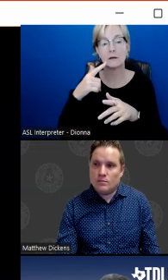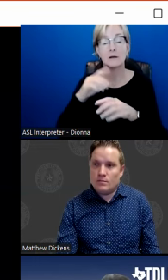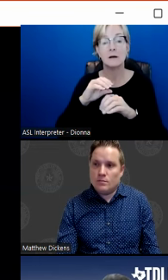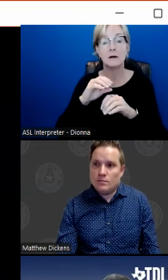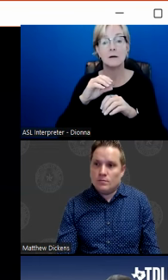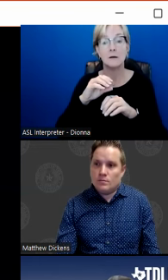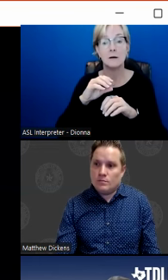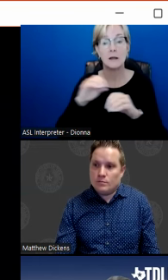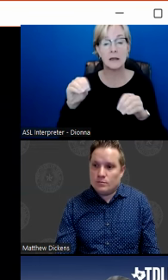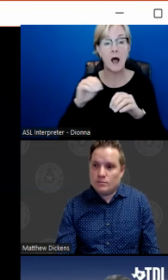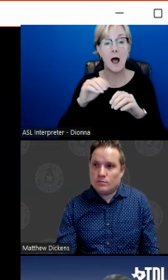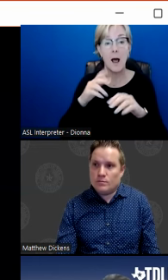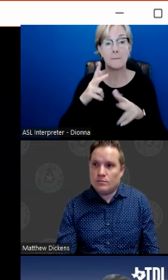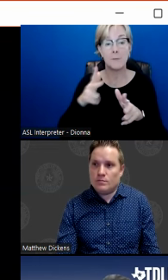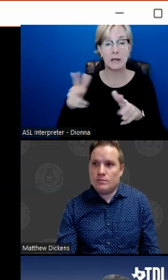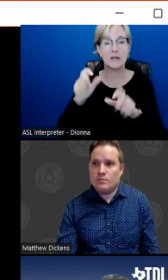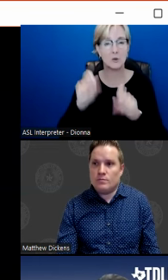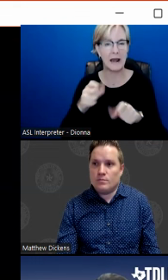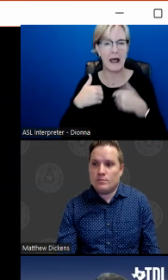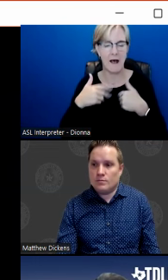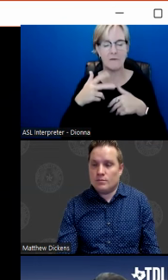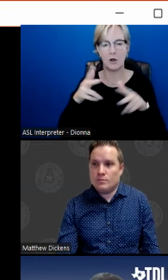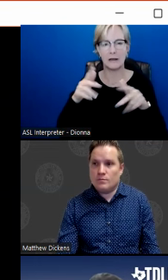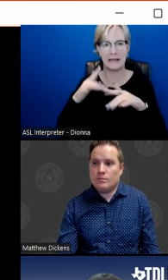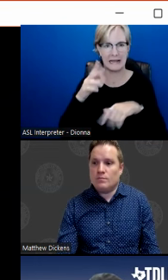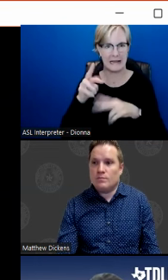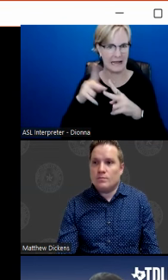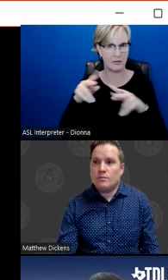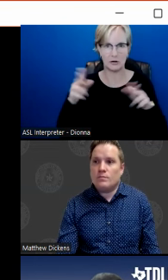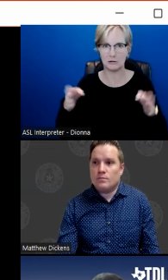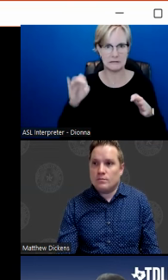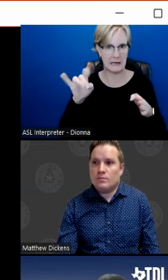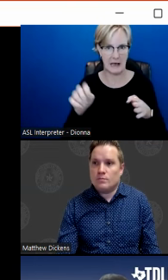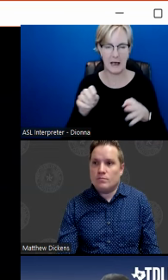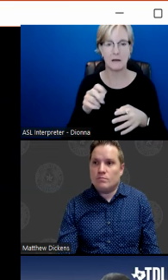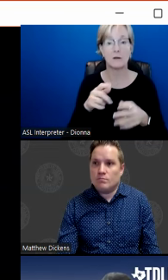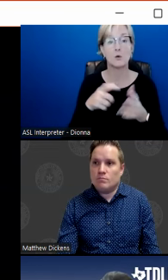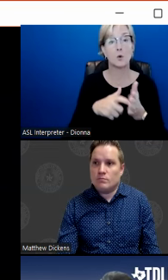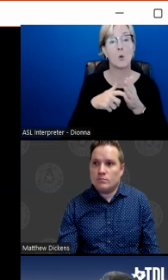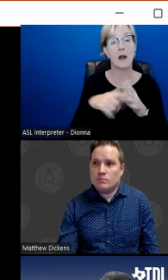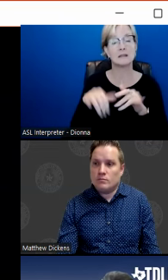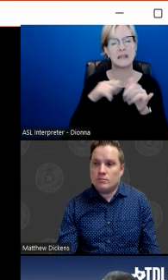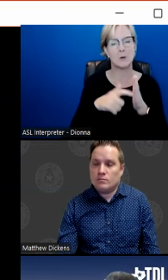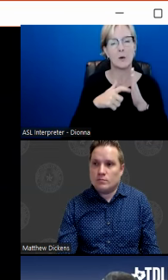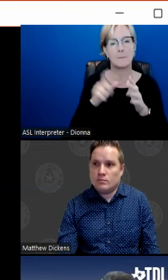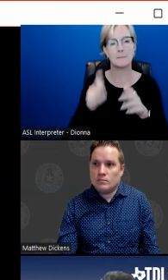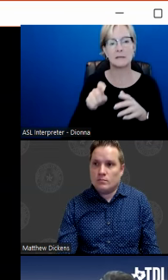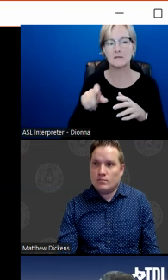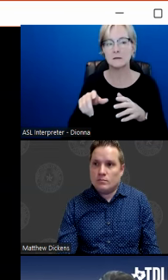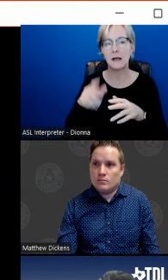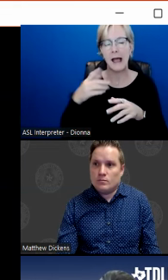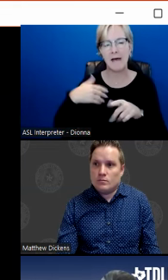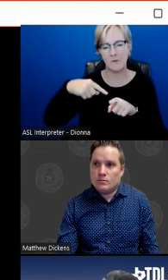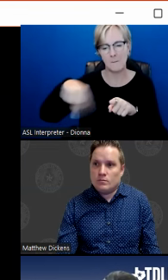may have the access aisle on either side. The Texas accessibility standards require that the access aisle be marked to deter parking within